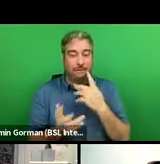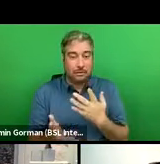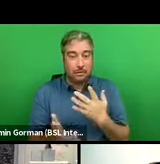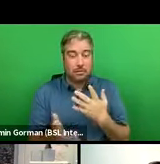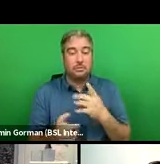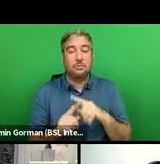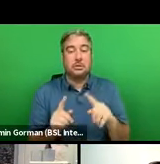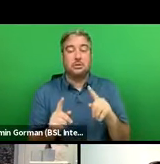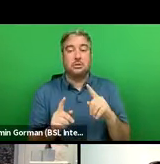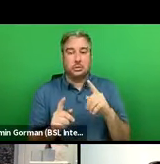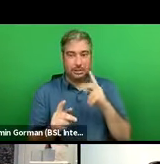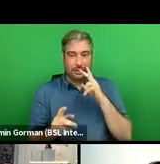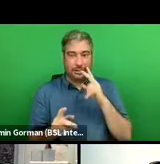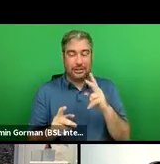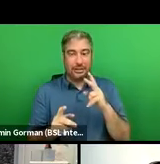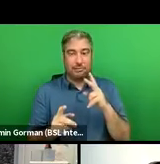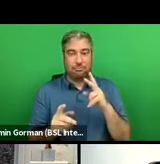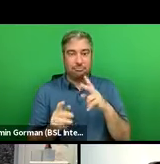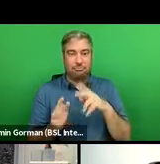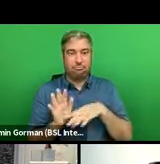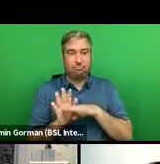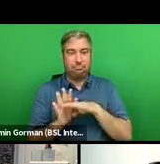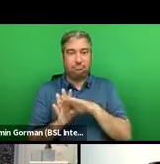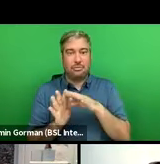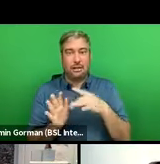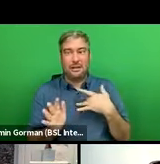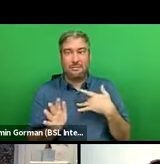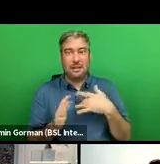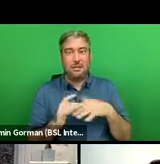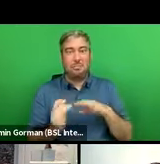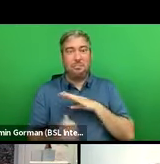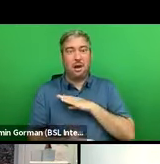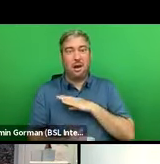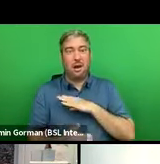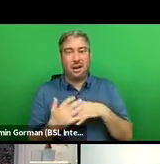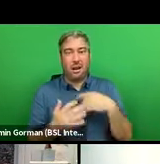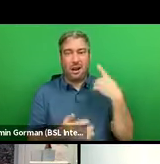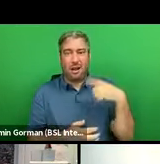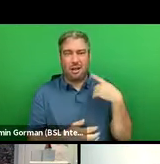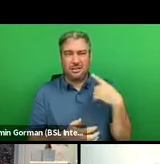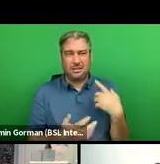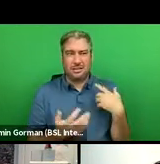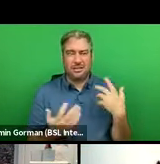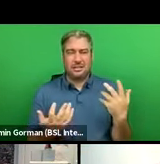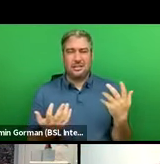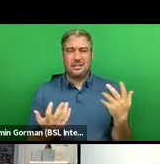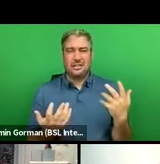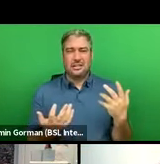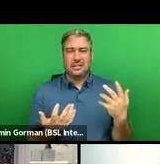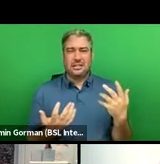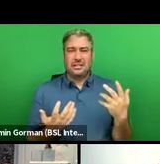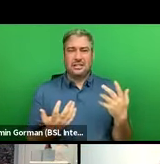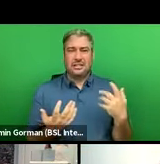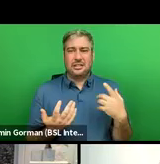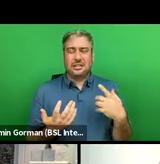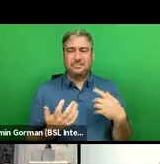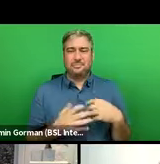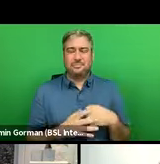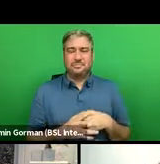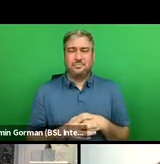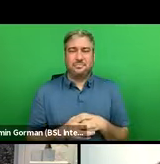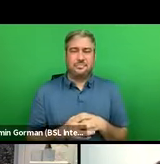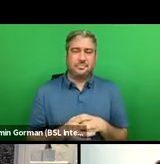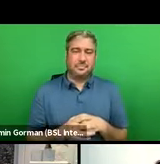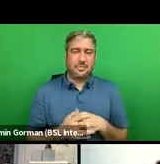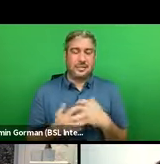So this is something that technology and innovation processes are the creation.